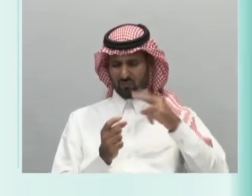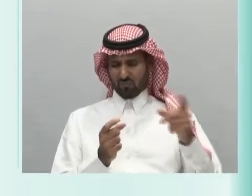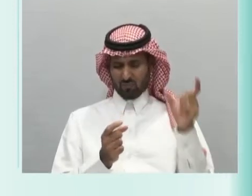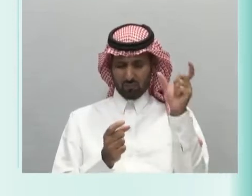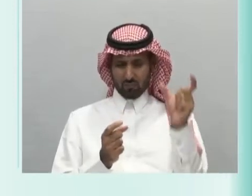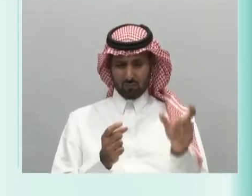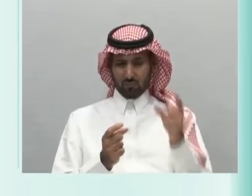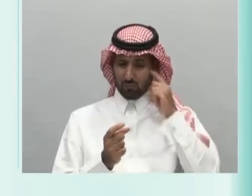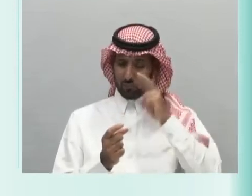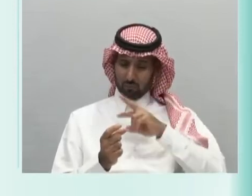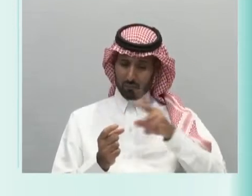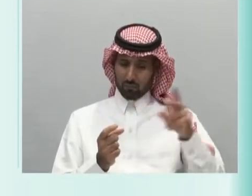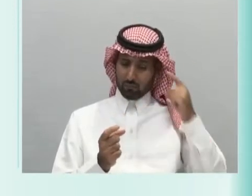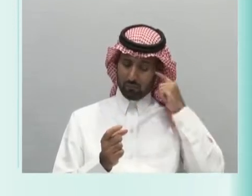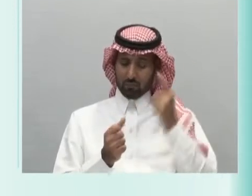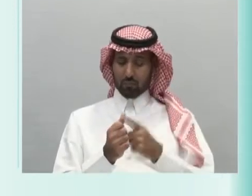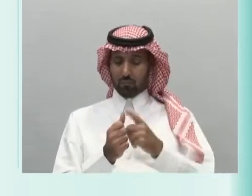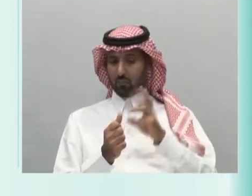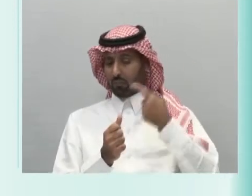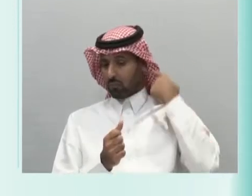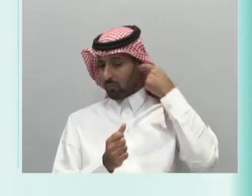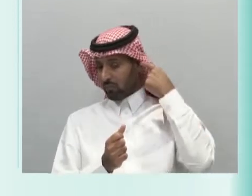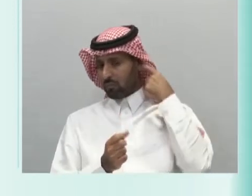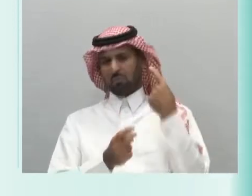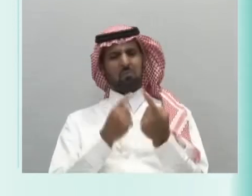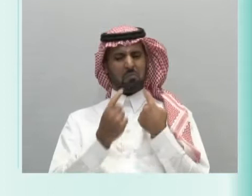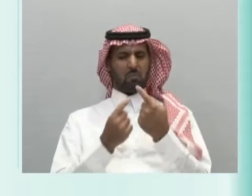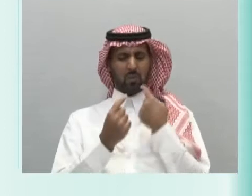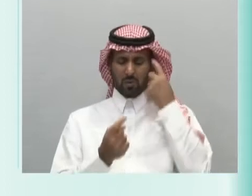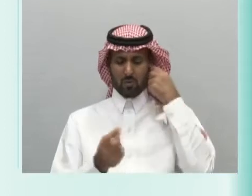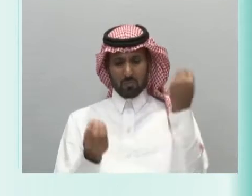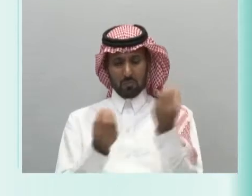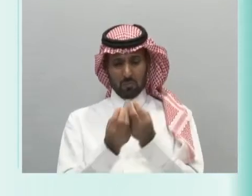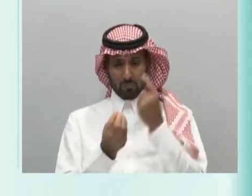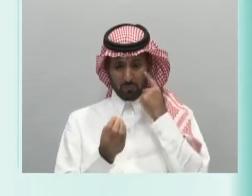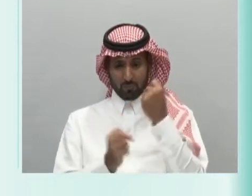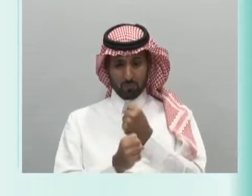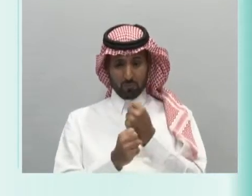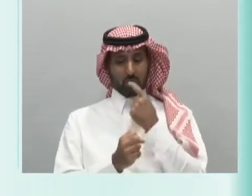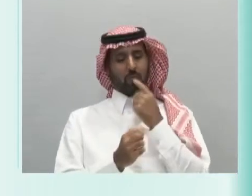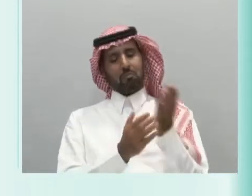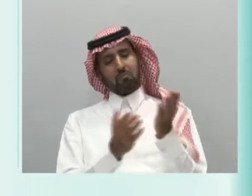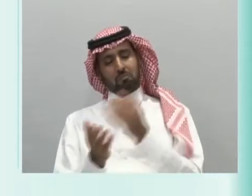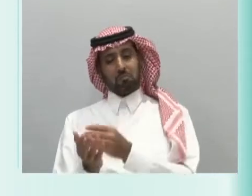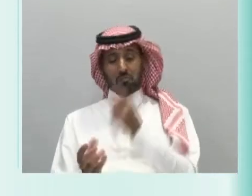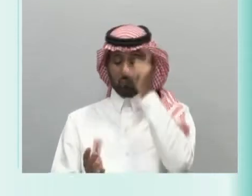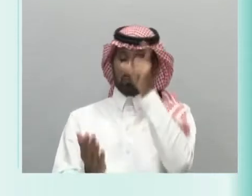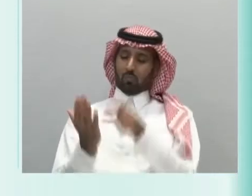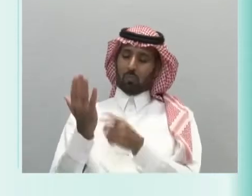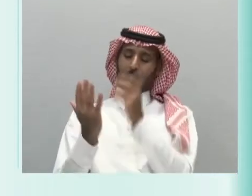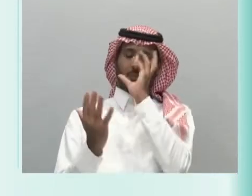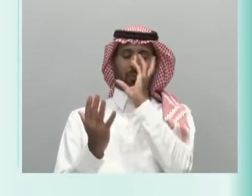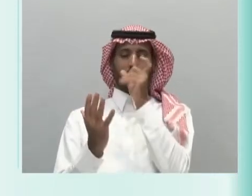pattern. Starts with listen and discuss, pair work, until we reach number 13, which is self-reflection. So